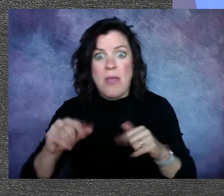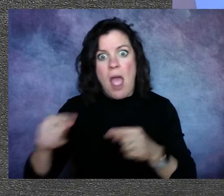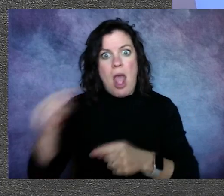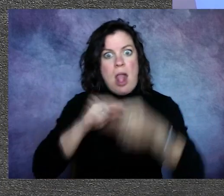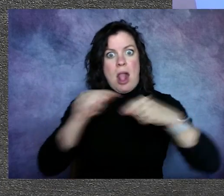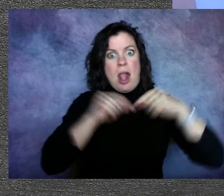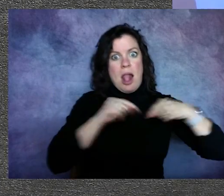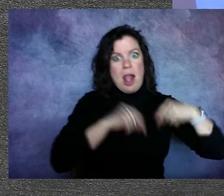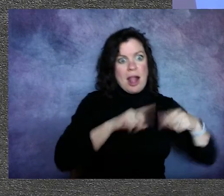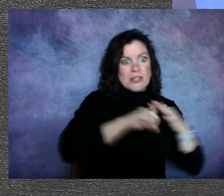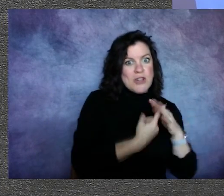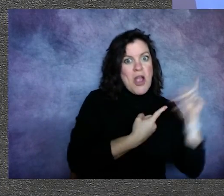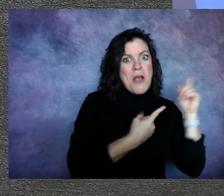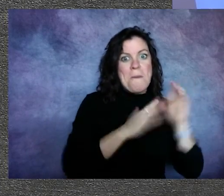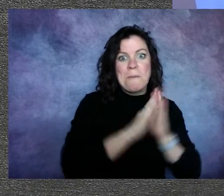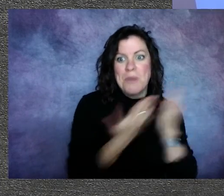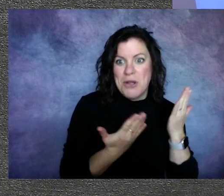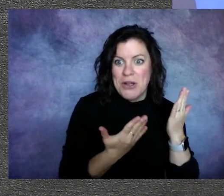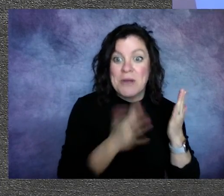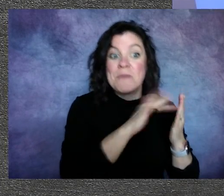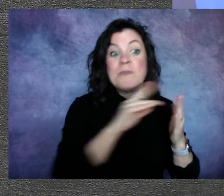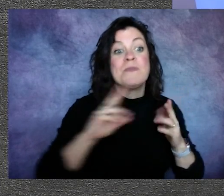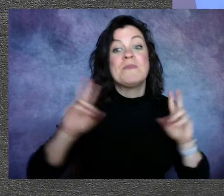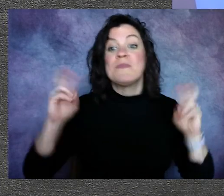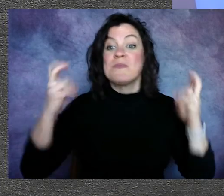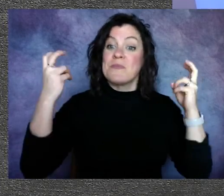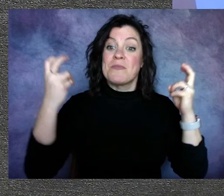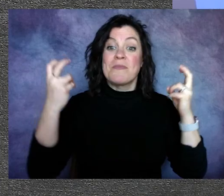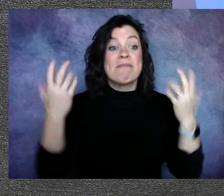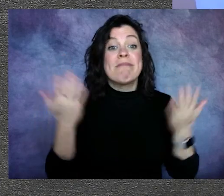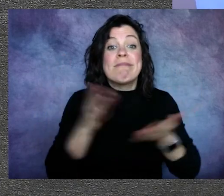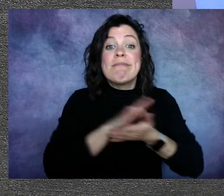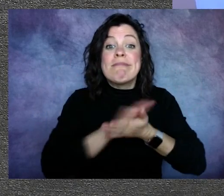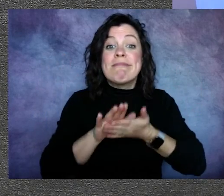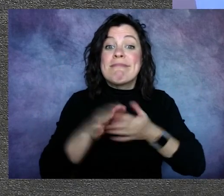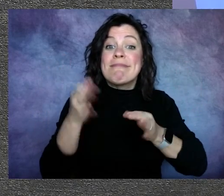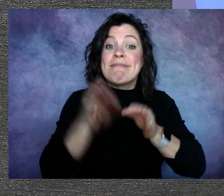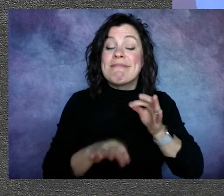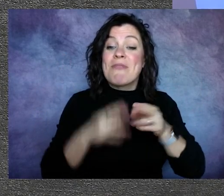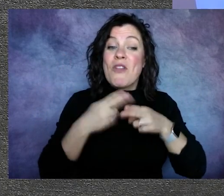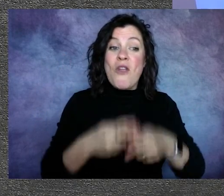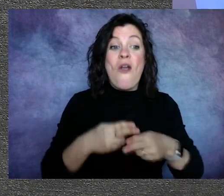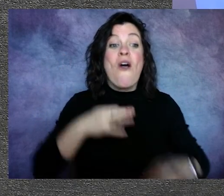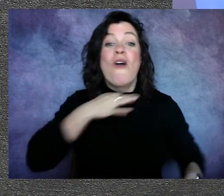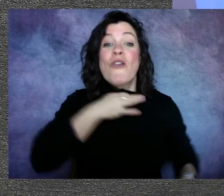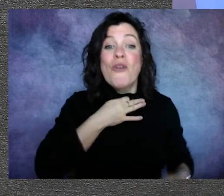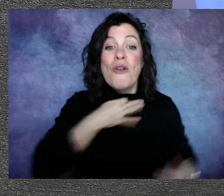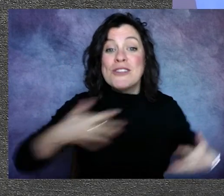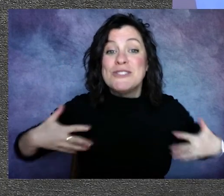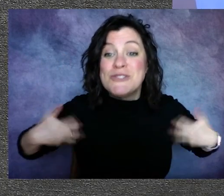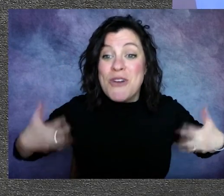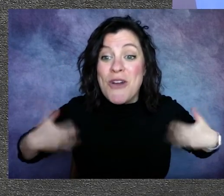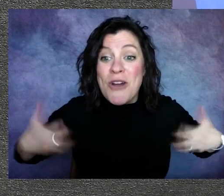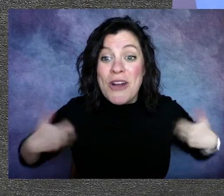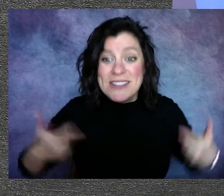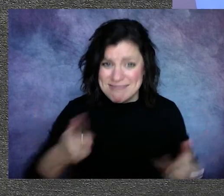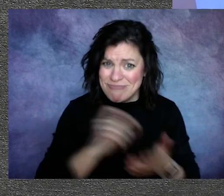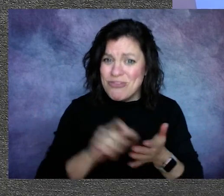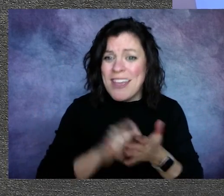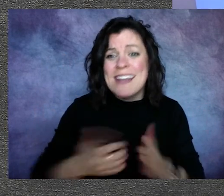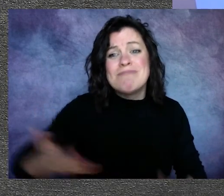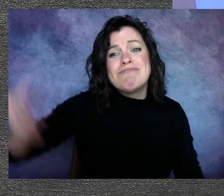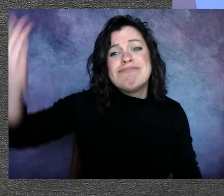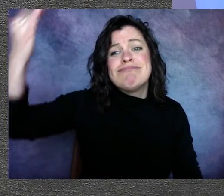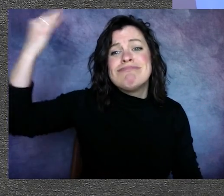right here. Just Plain Curious George. Now, this was written a long time ago by a couple from